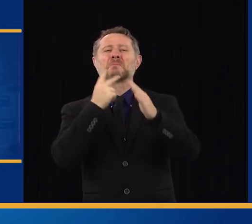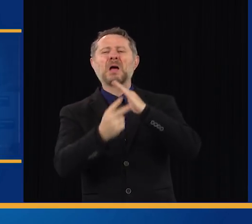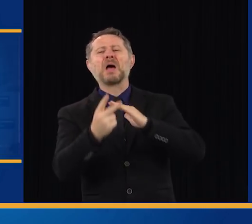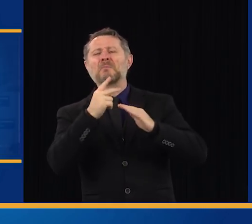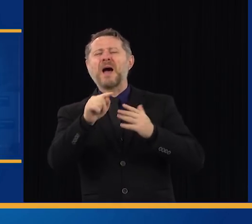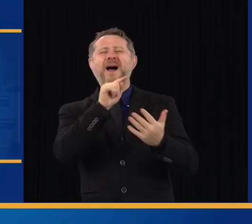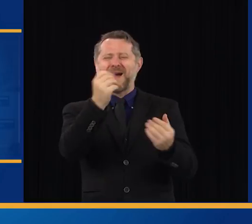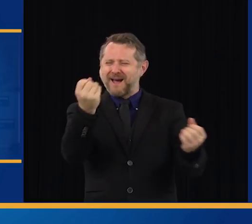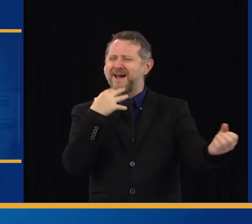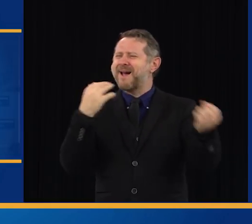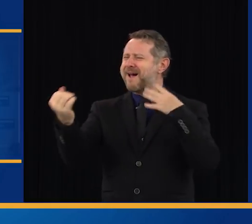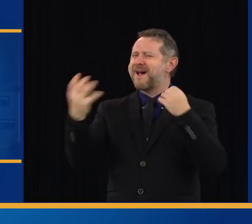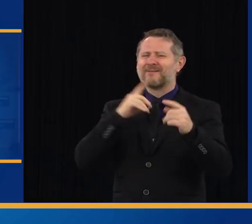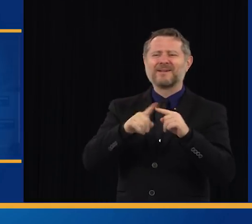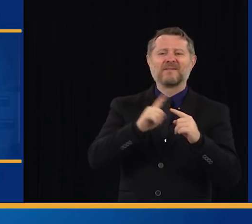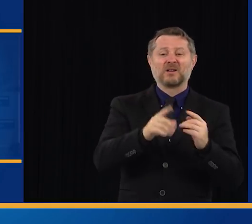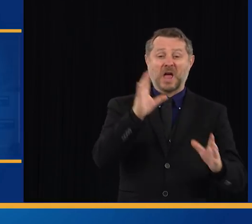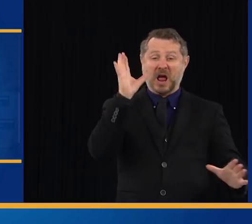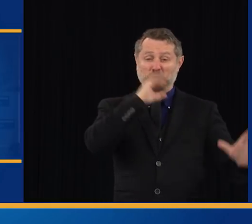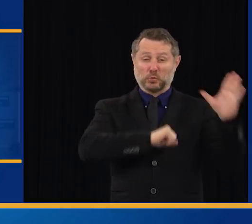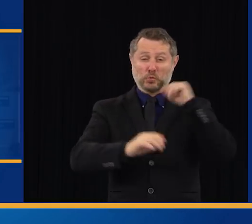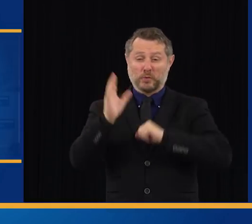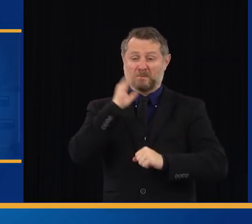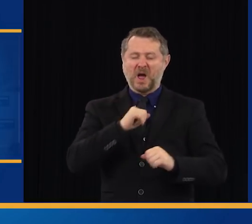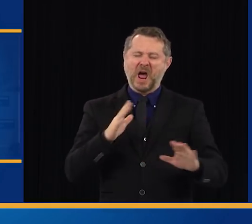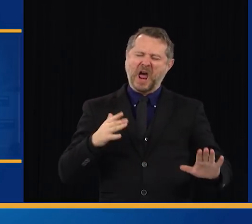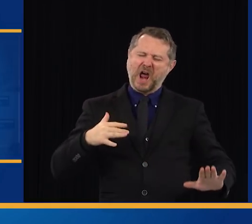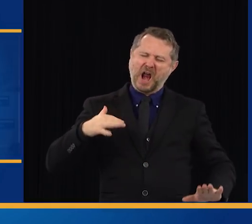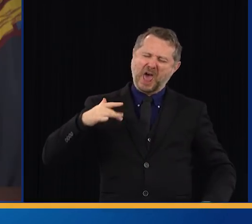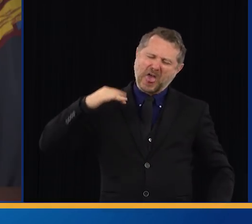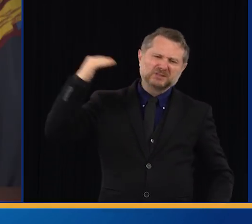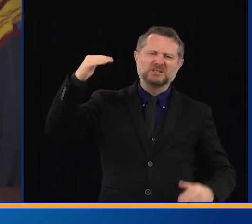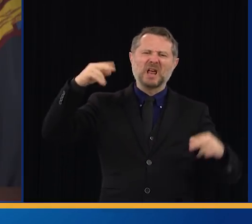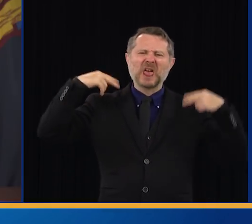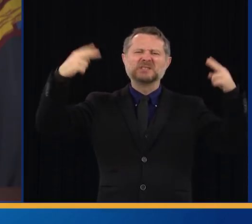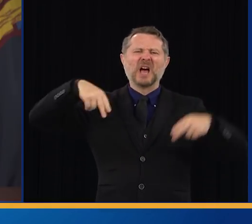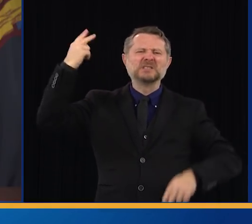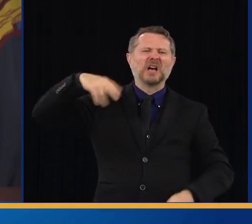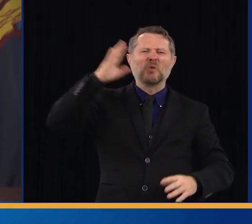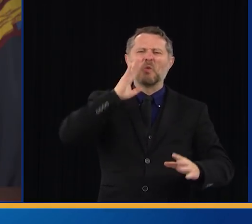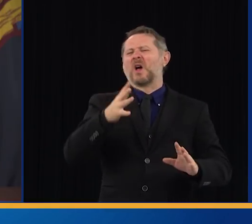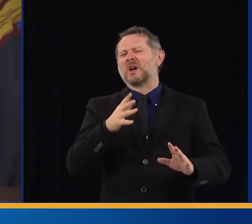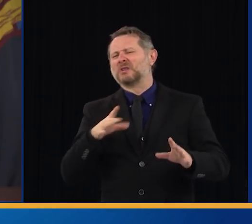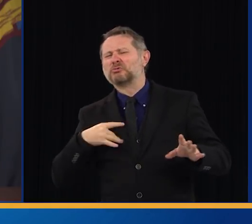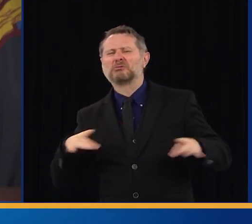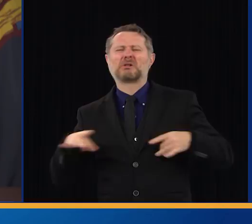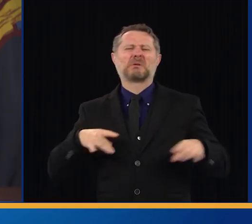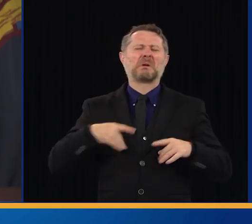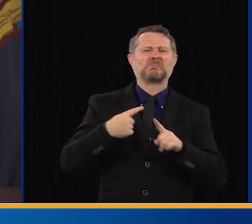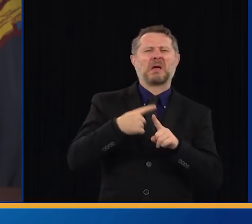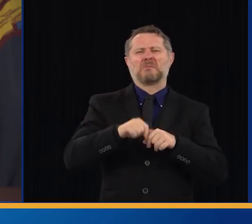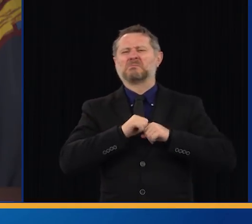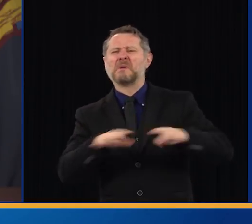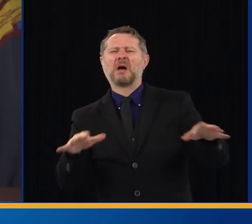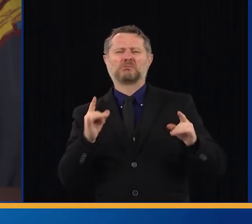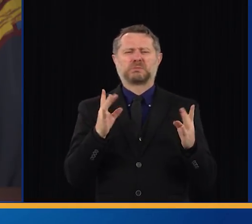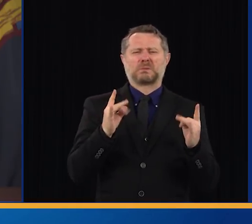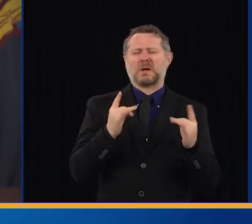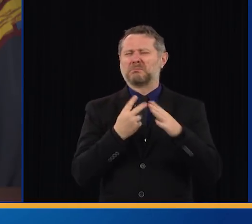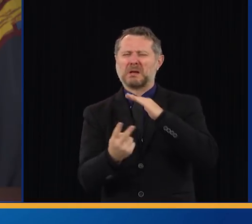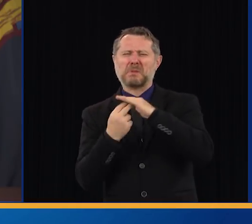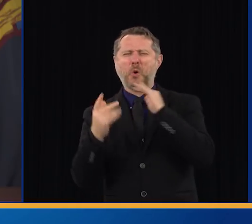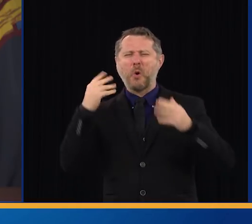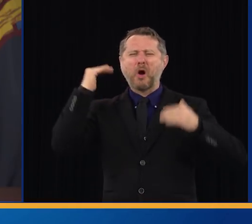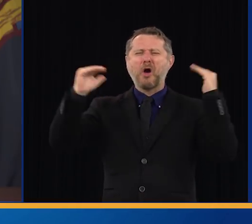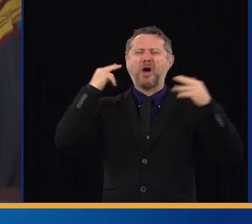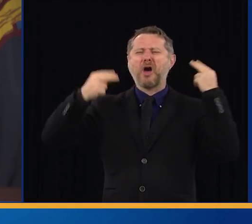assumed a higher rate of infection, a higher rate of spread. That's why they were